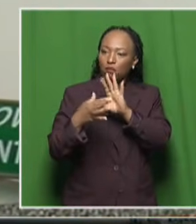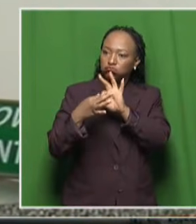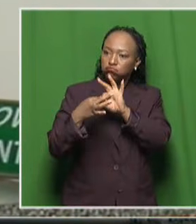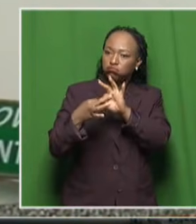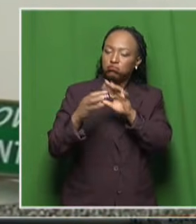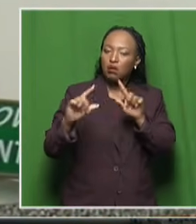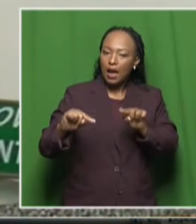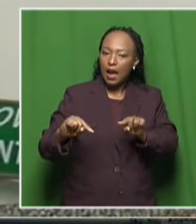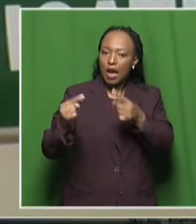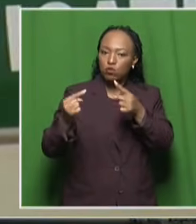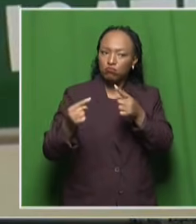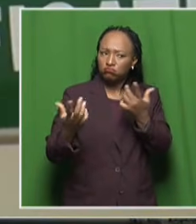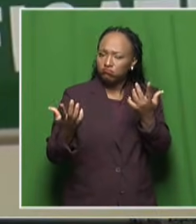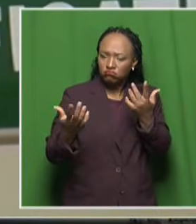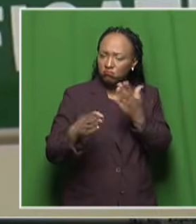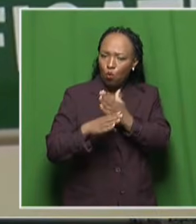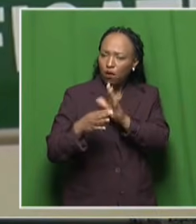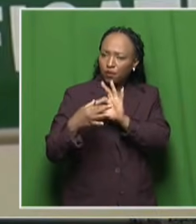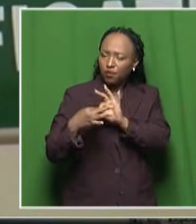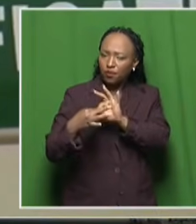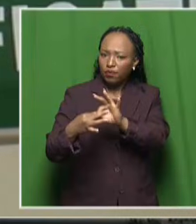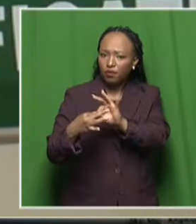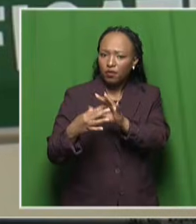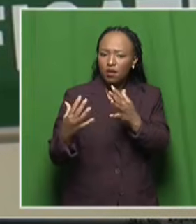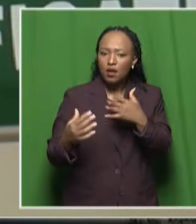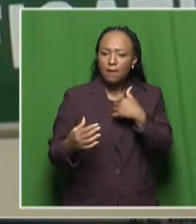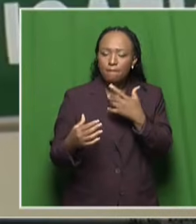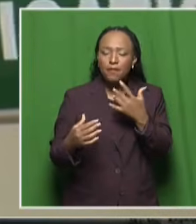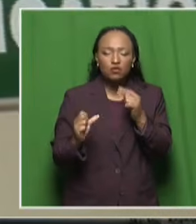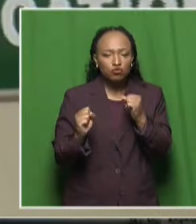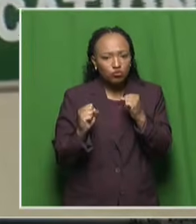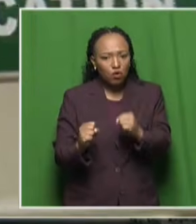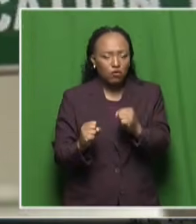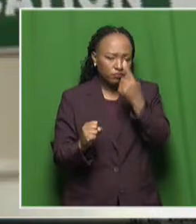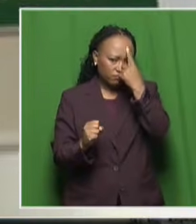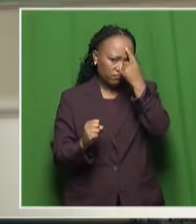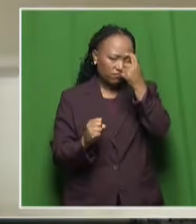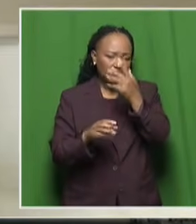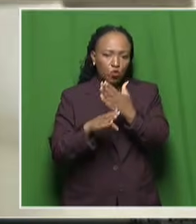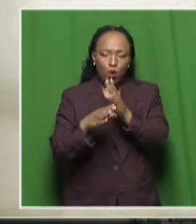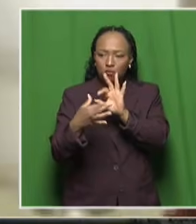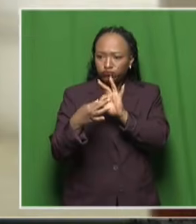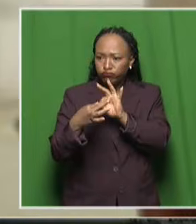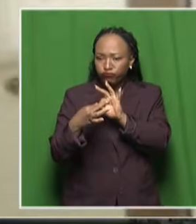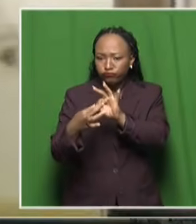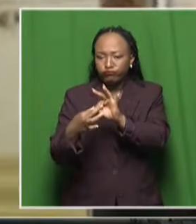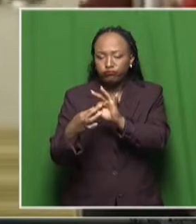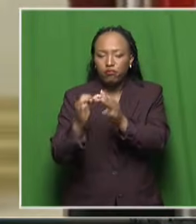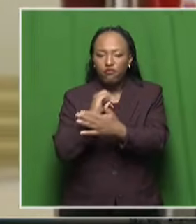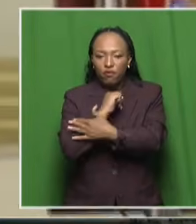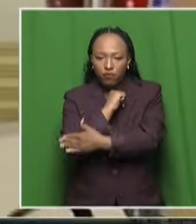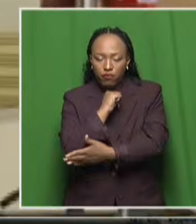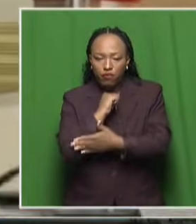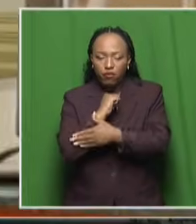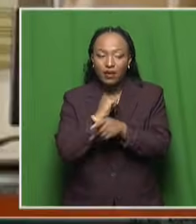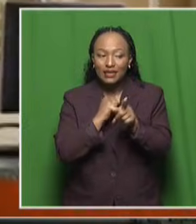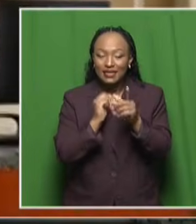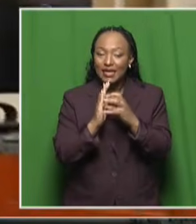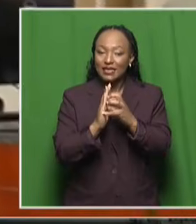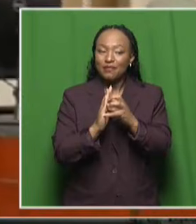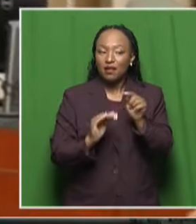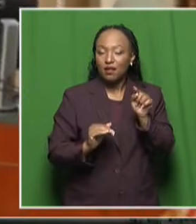around the diplomacy. I'm a strong believer in diplomatic function and diplomatic practice, and this is a classical